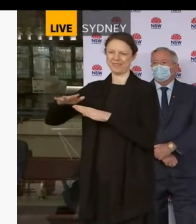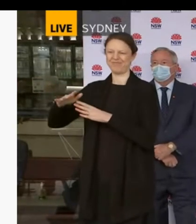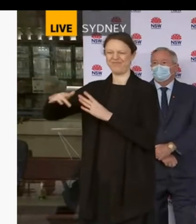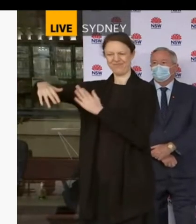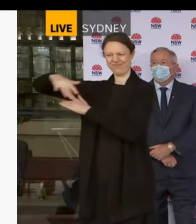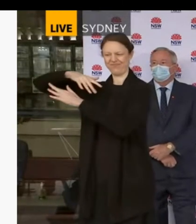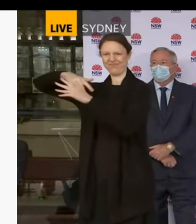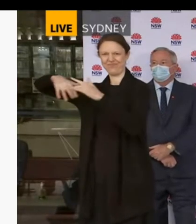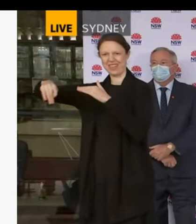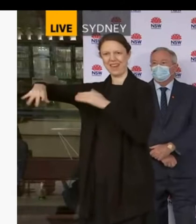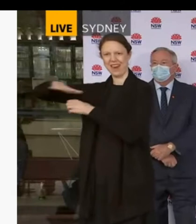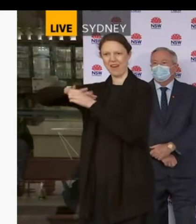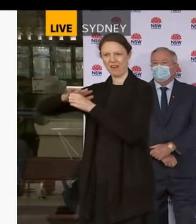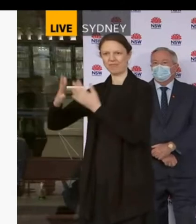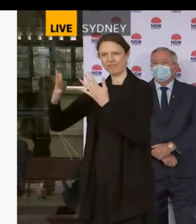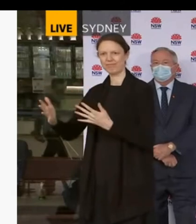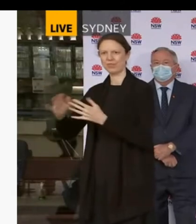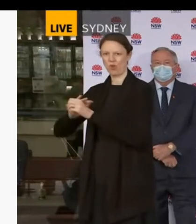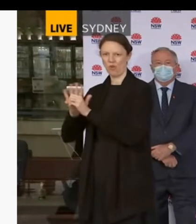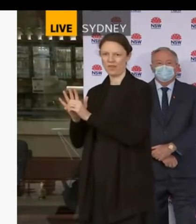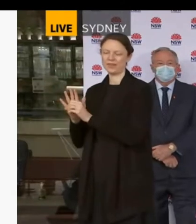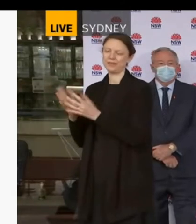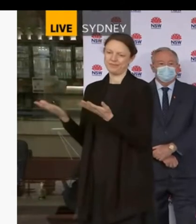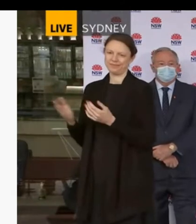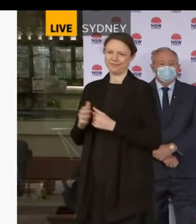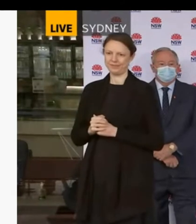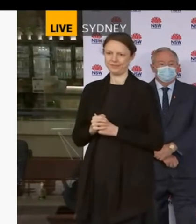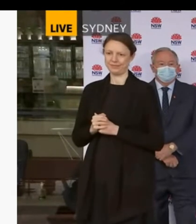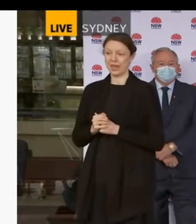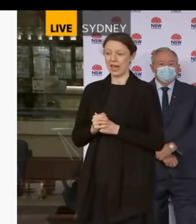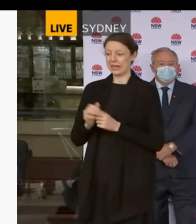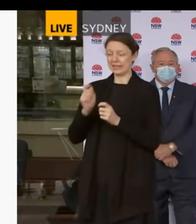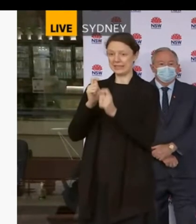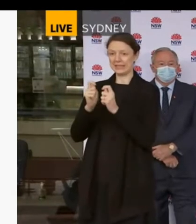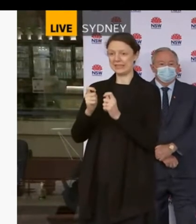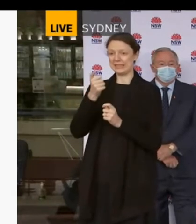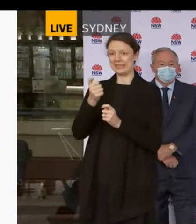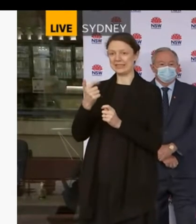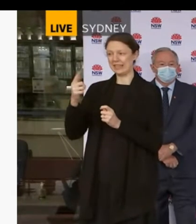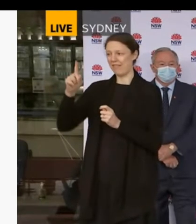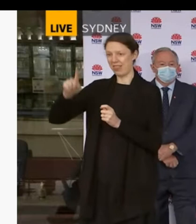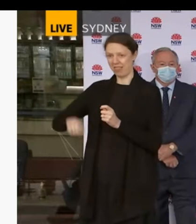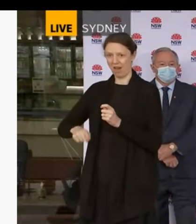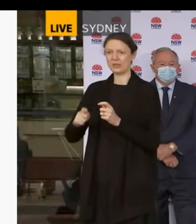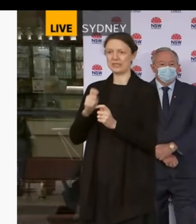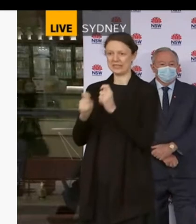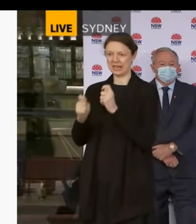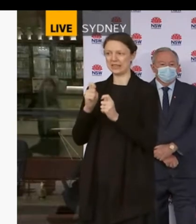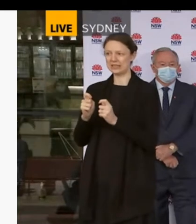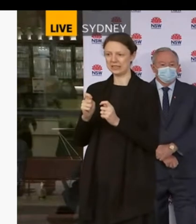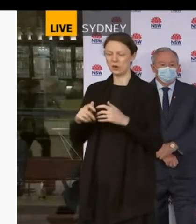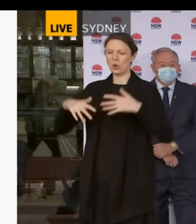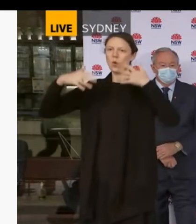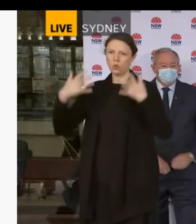In terms of the testing numbers, 67,000 tests were done in the 8pm last night, and can I echo the